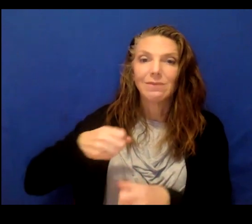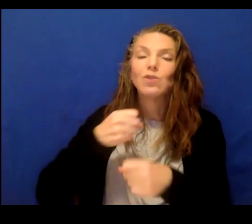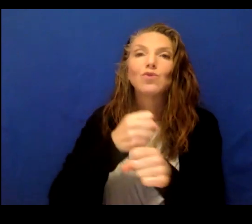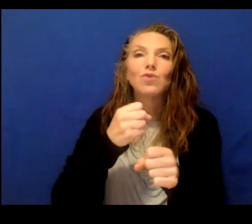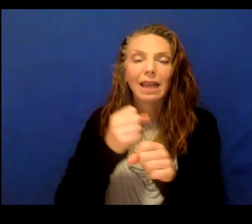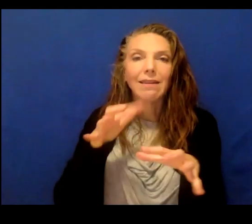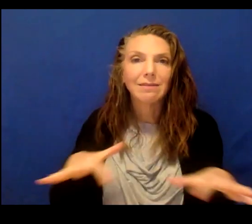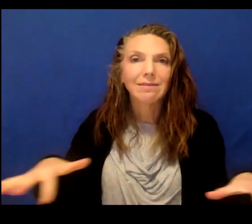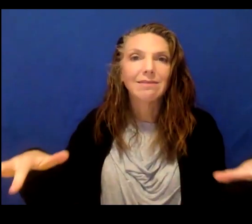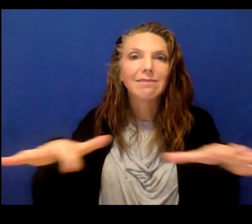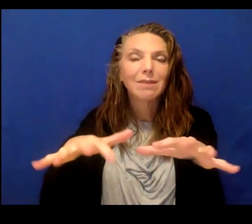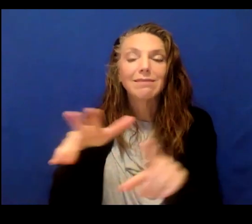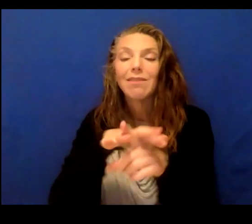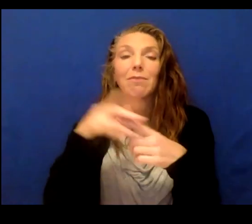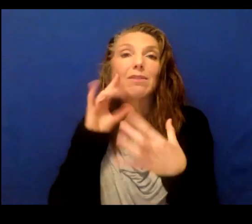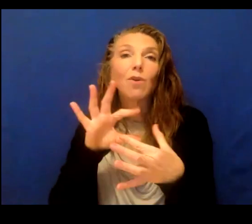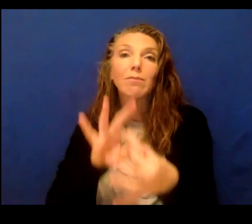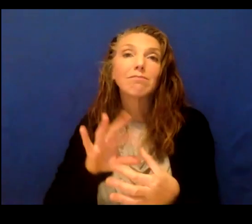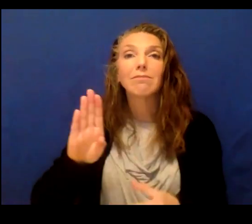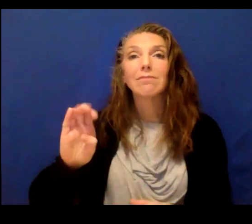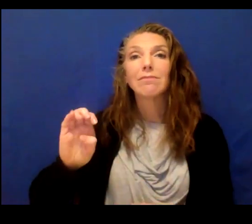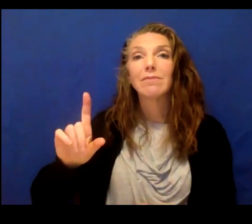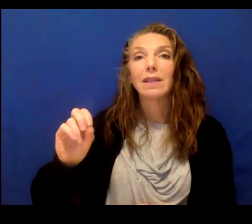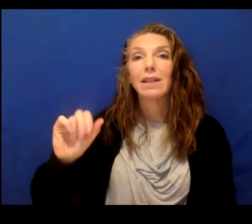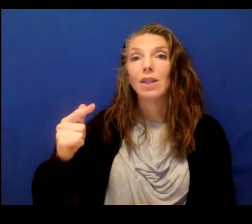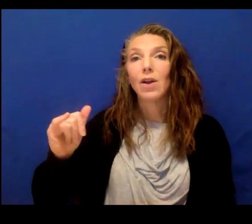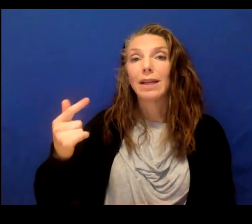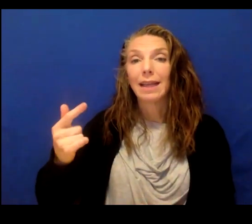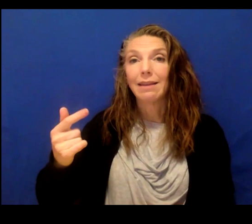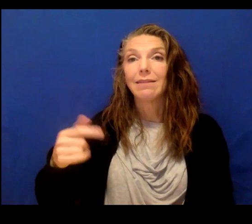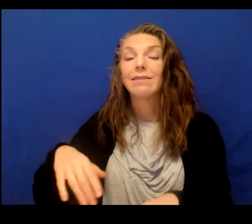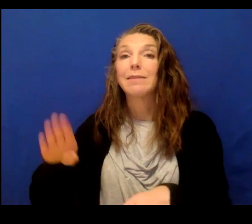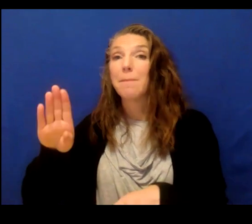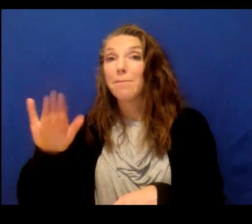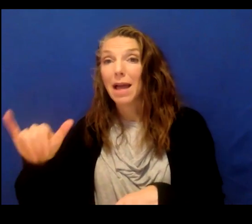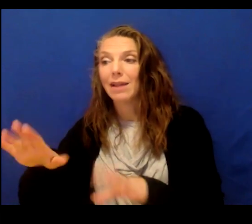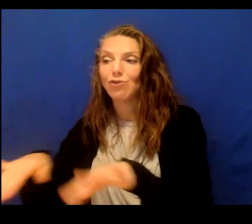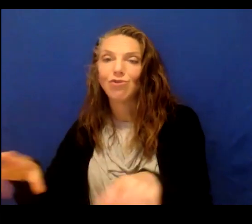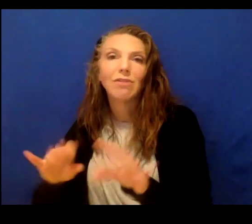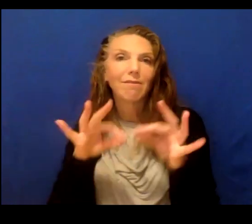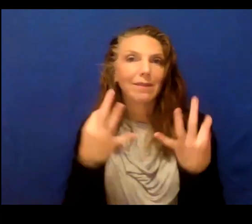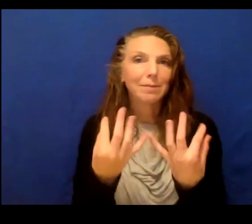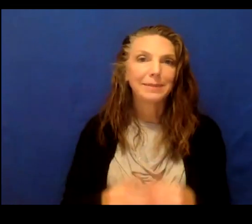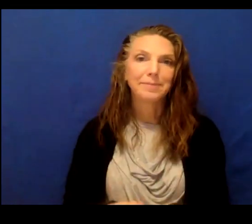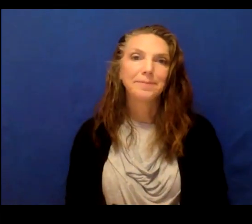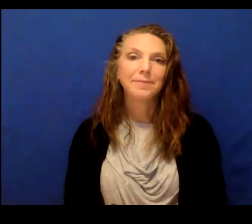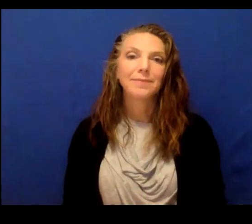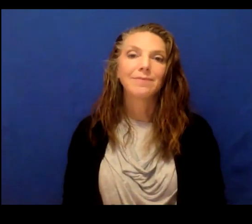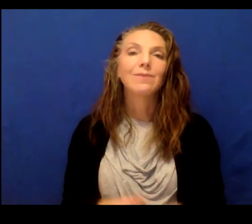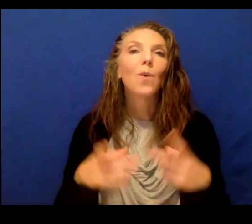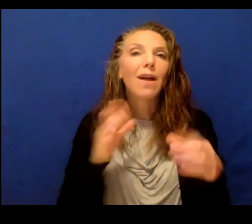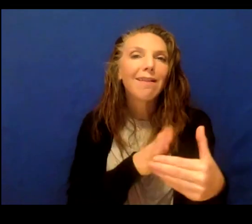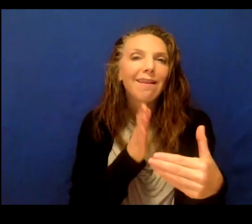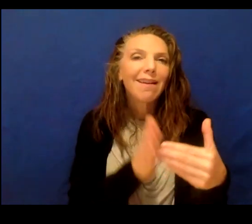creating spaces and environments of belonging with and by children and families. And so as I end,